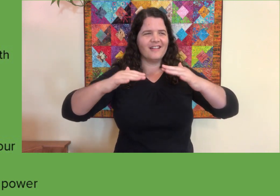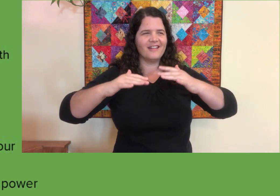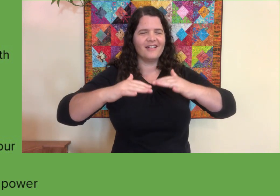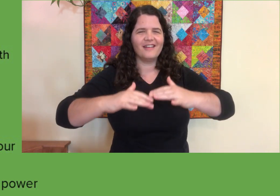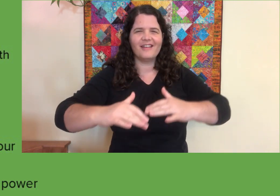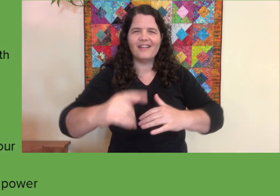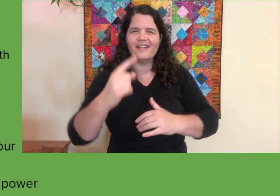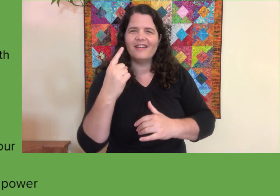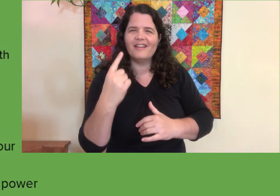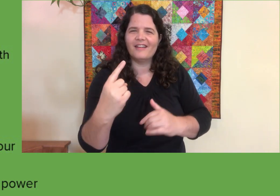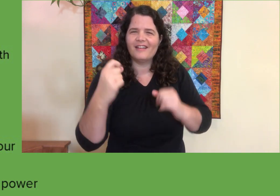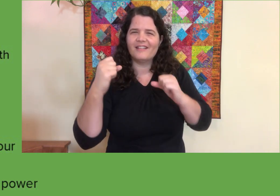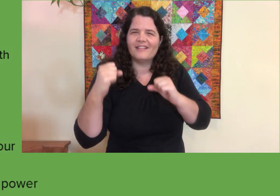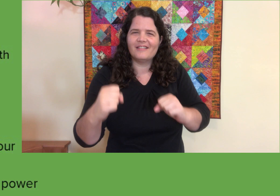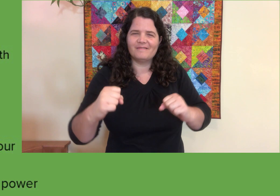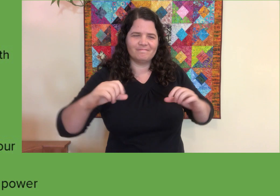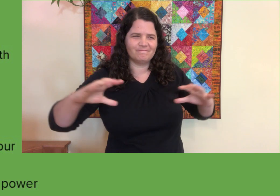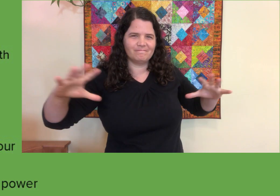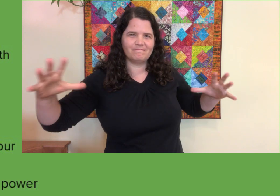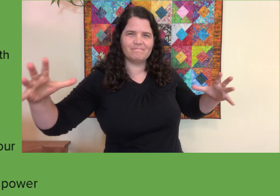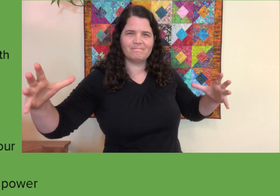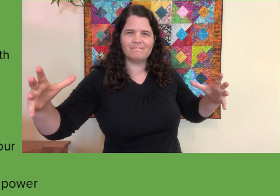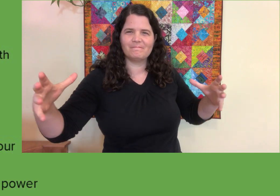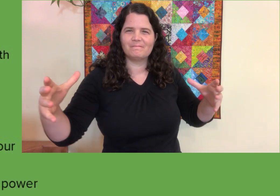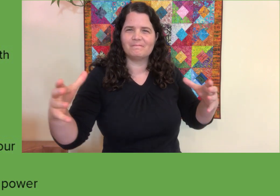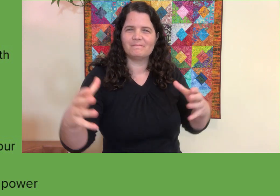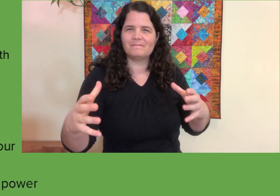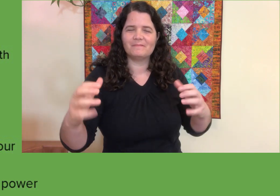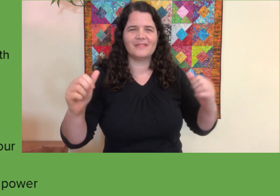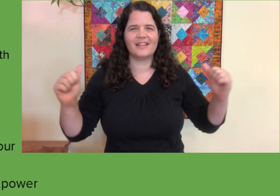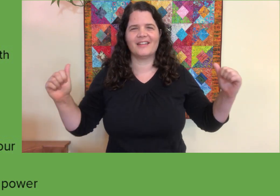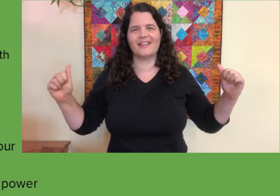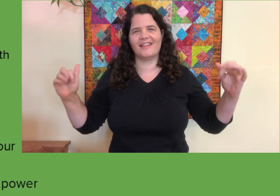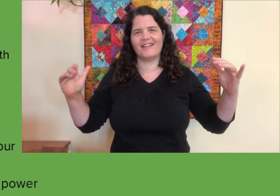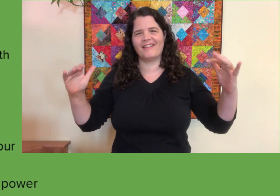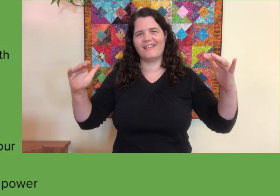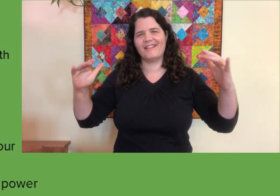gathered here in one strong body,